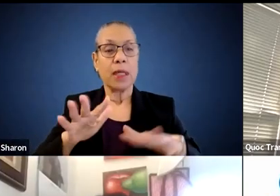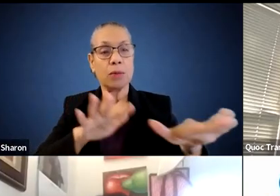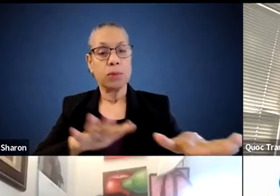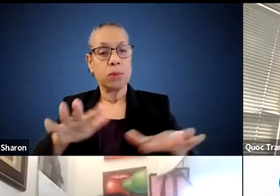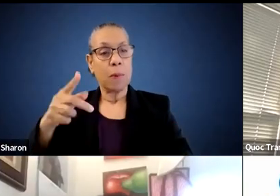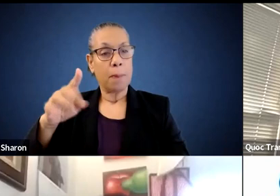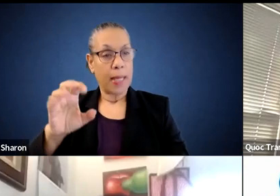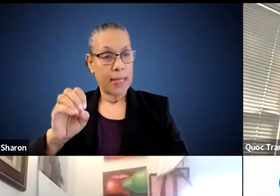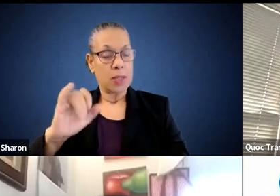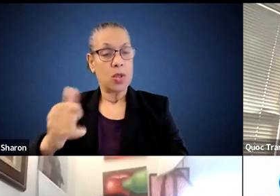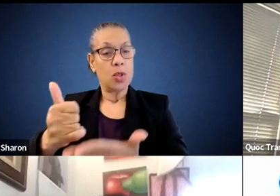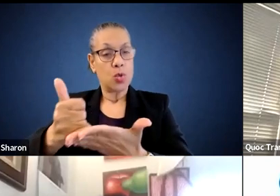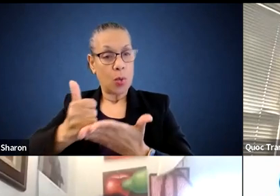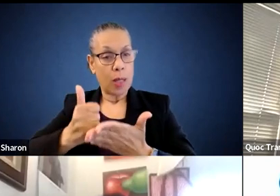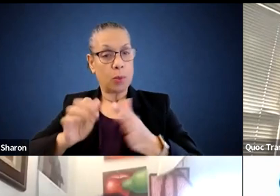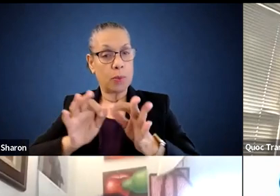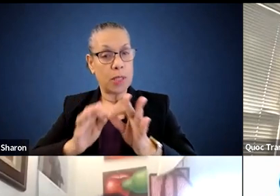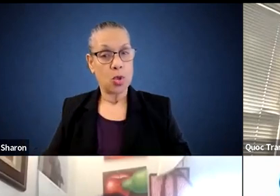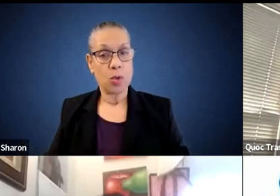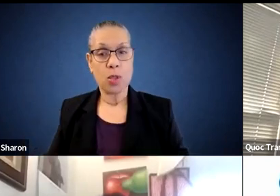to assist our interpreters